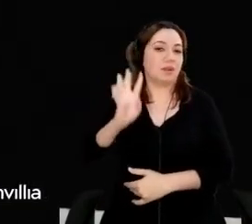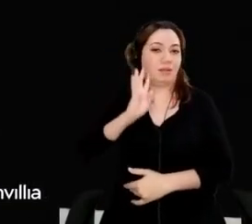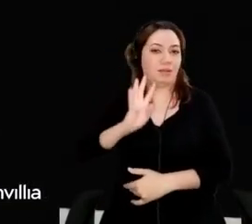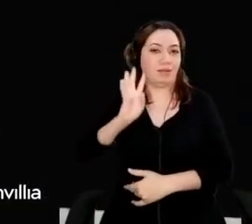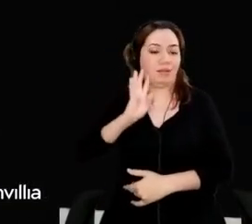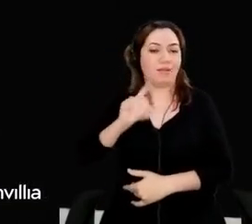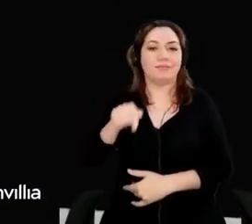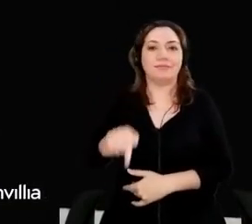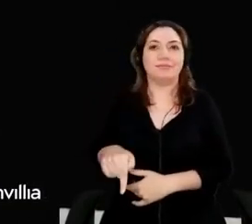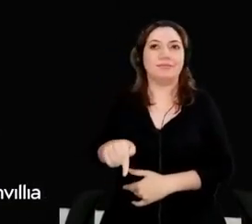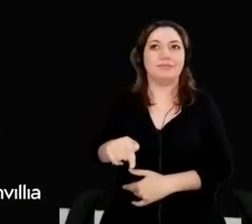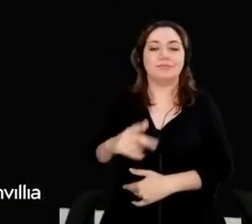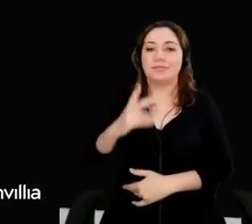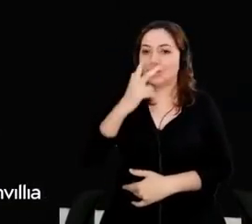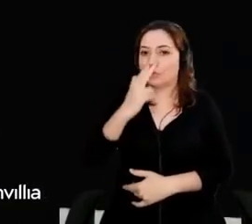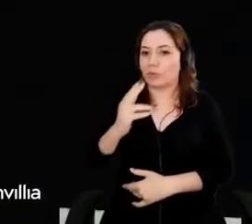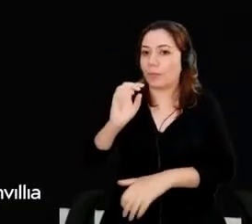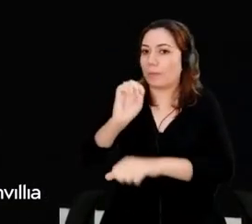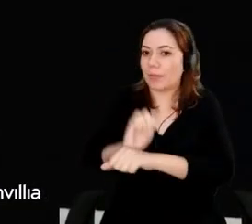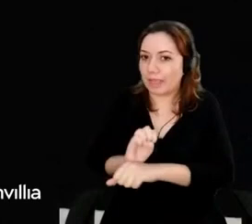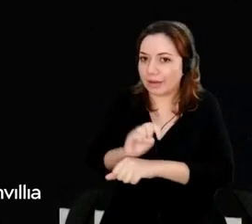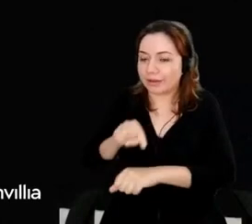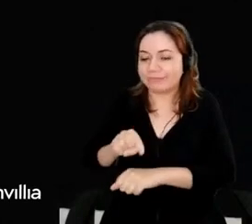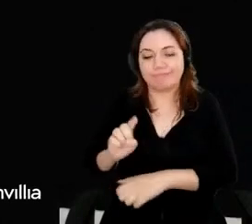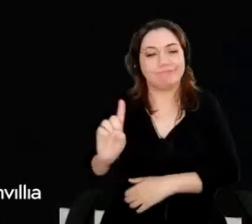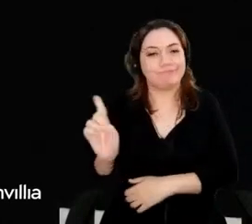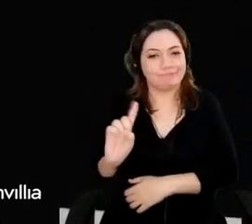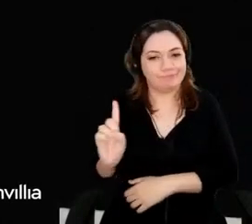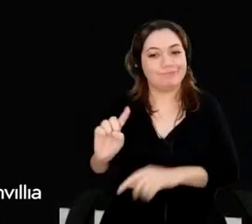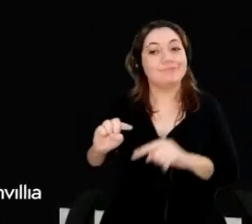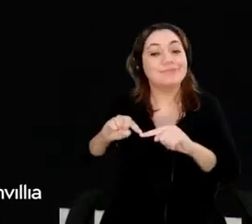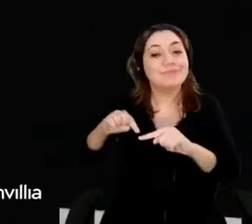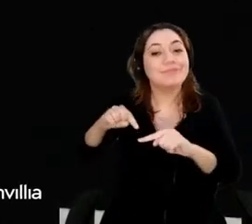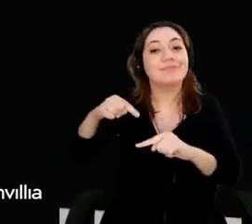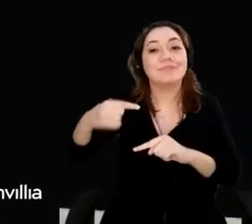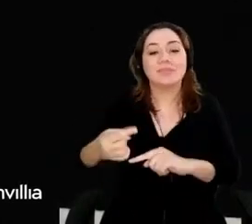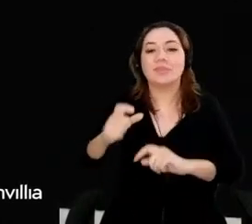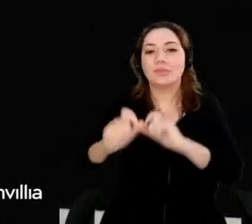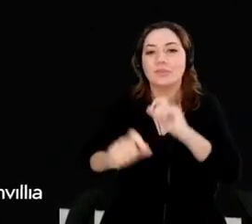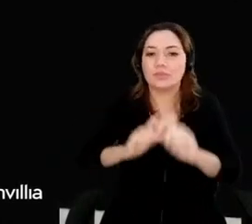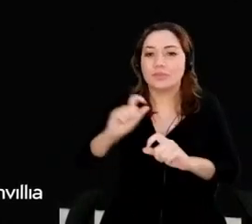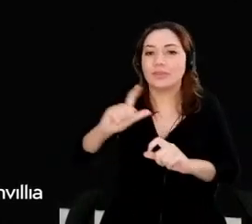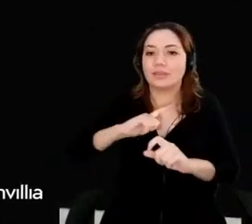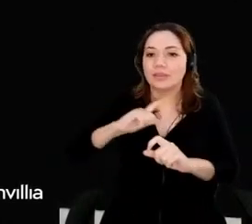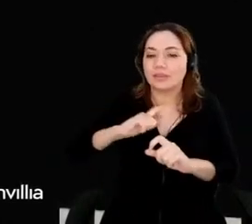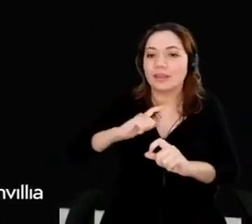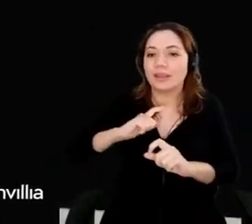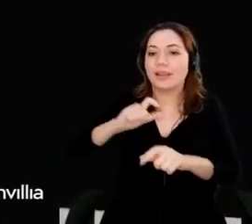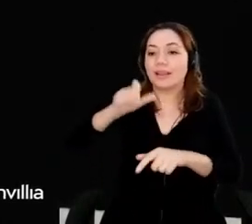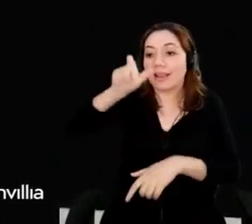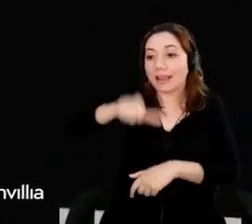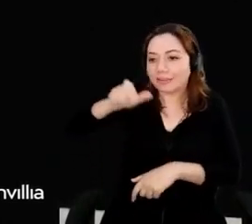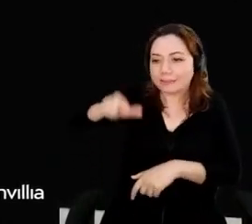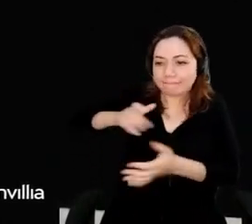going to stop, because right after that comes multi-agent systems, teams of